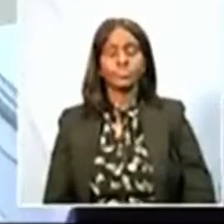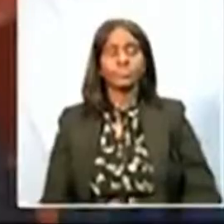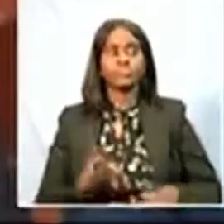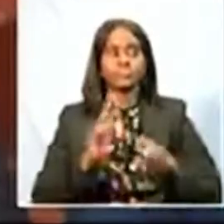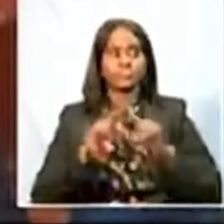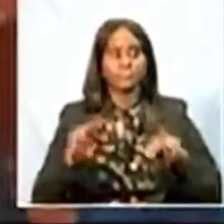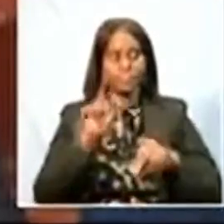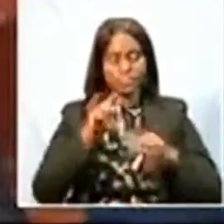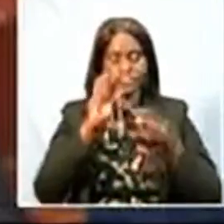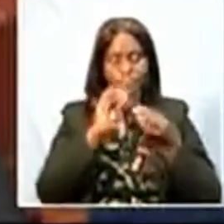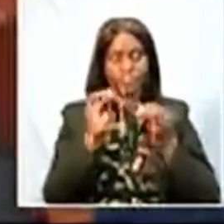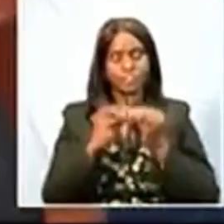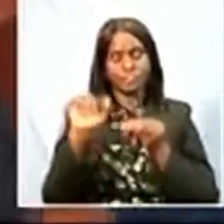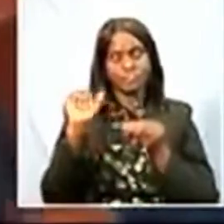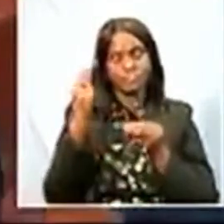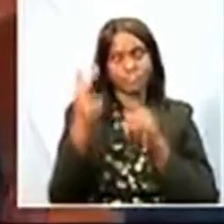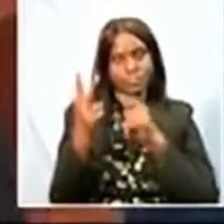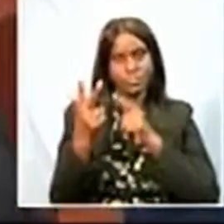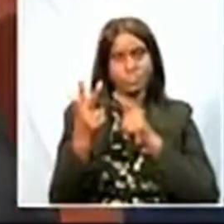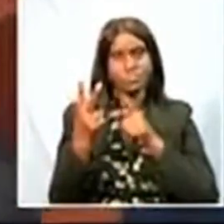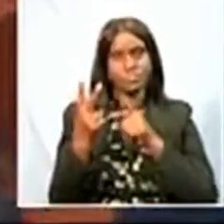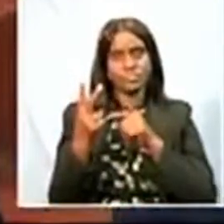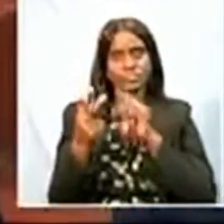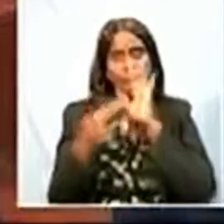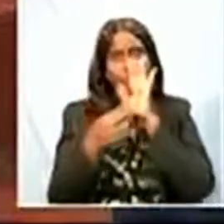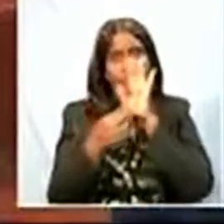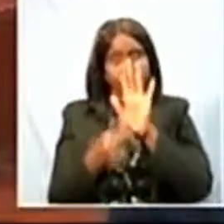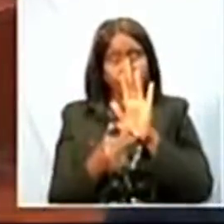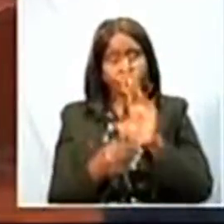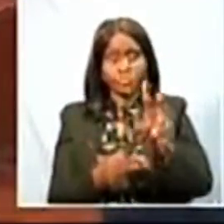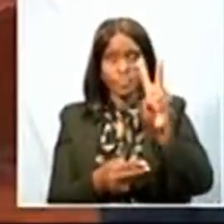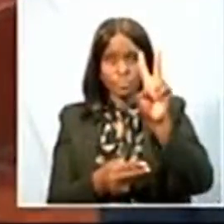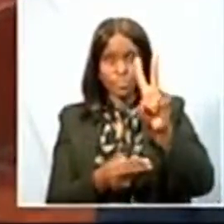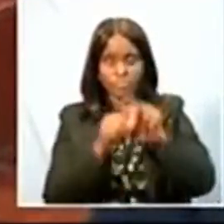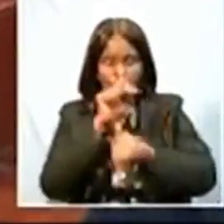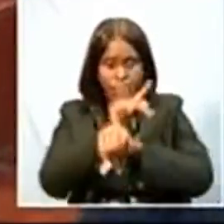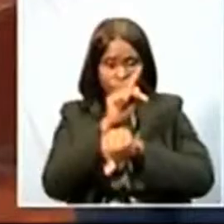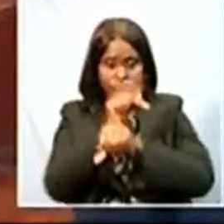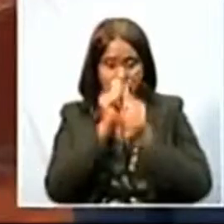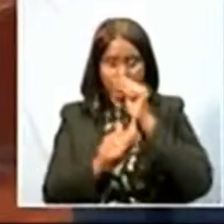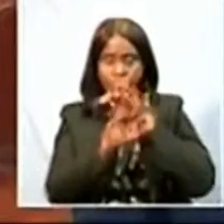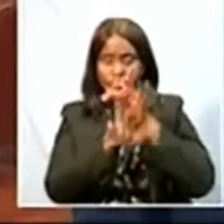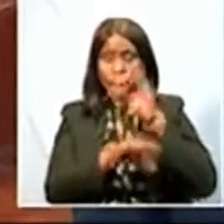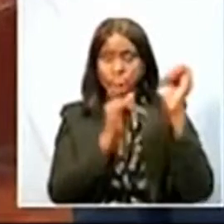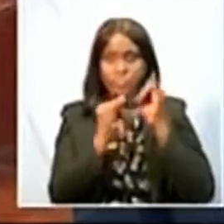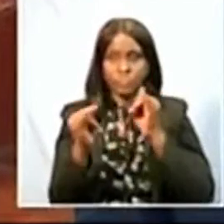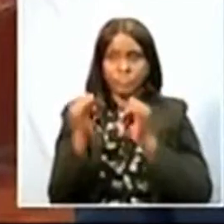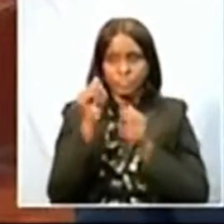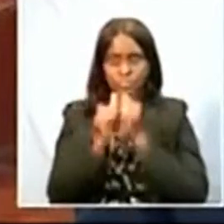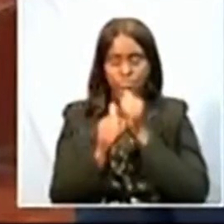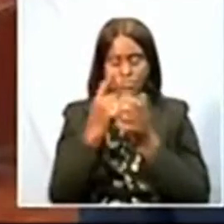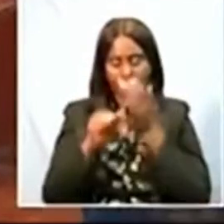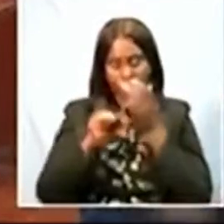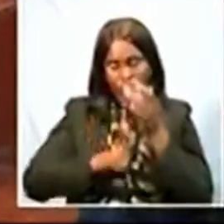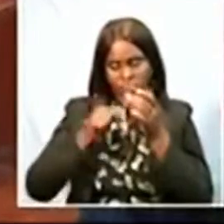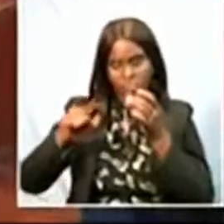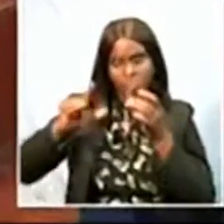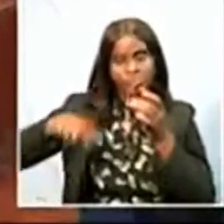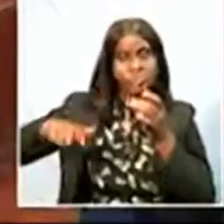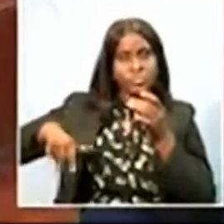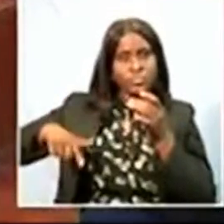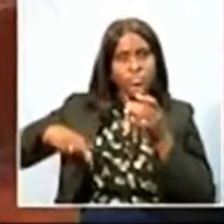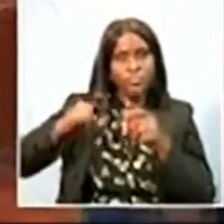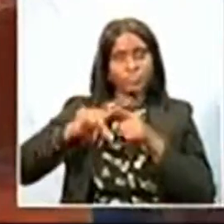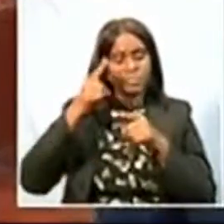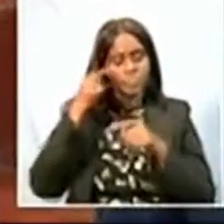Chair, that is Appendix 13. Yes. That's where there are 2 projects which are under implementation, the ones which were delayed.